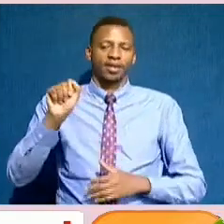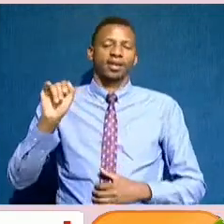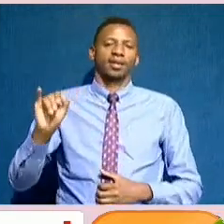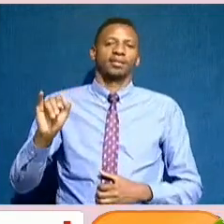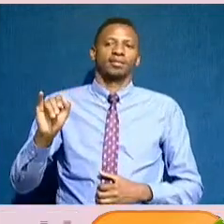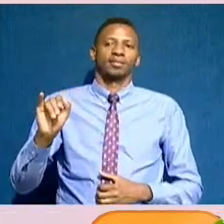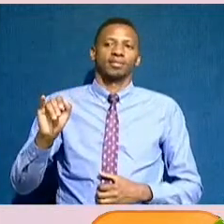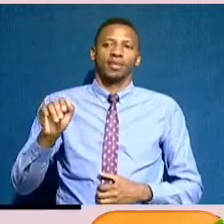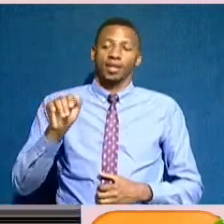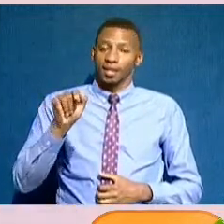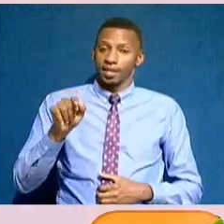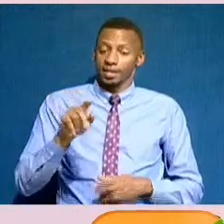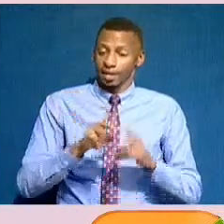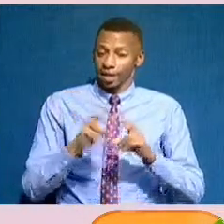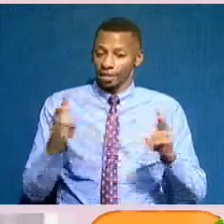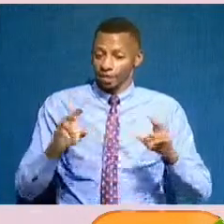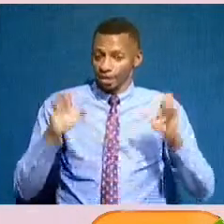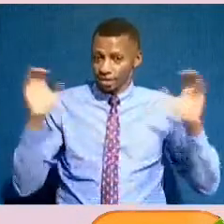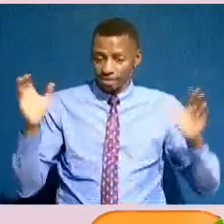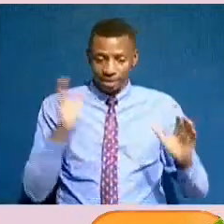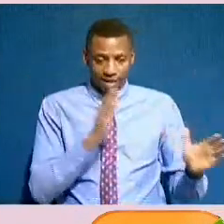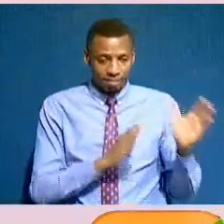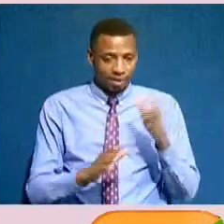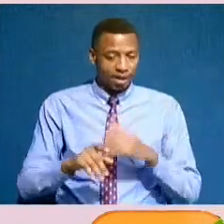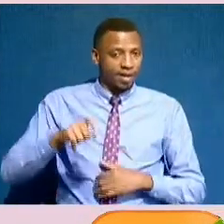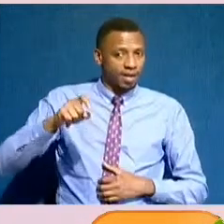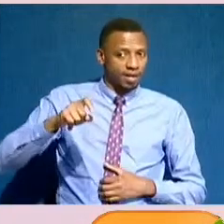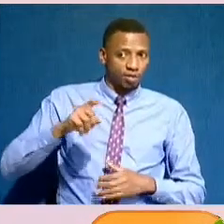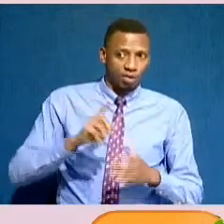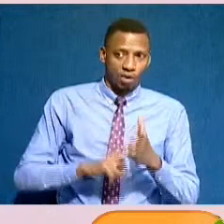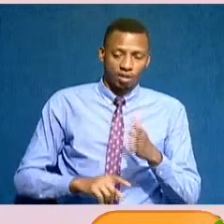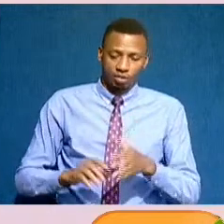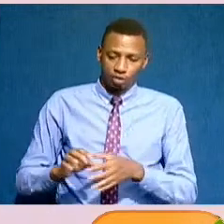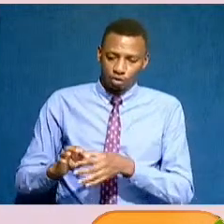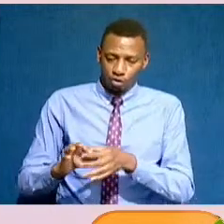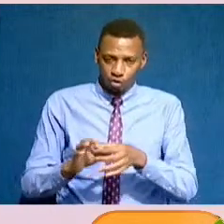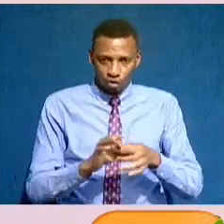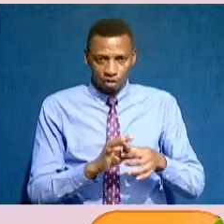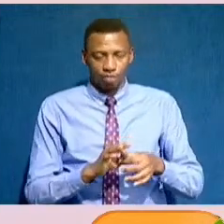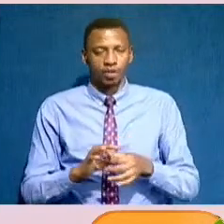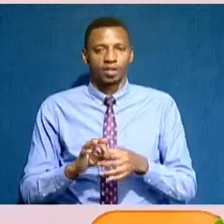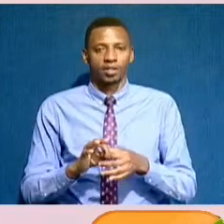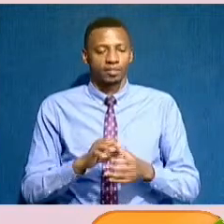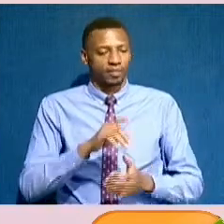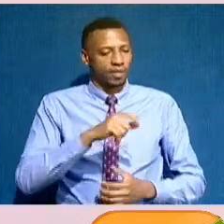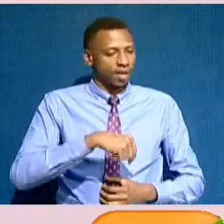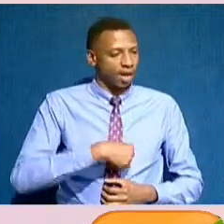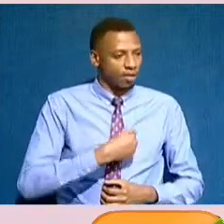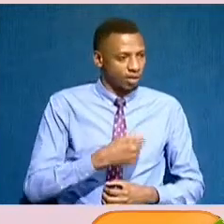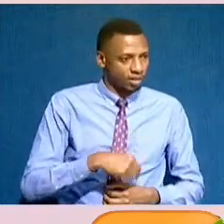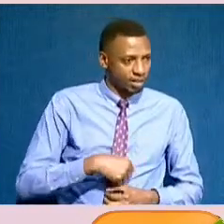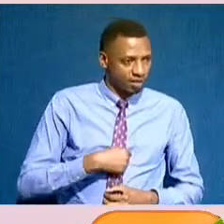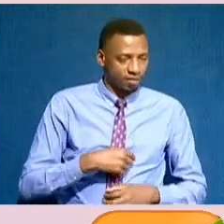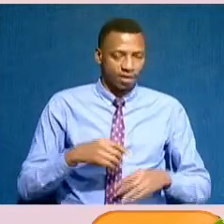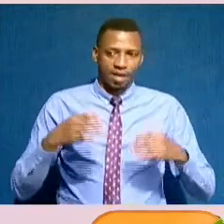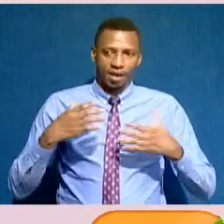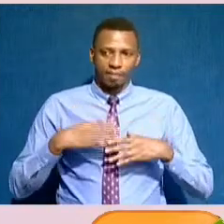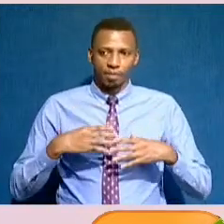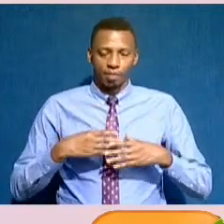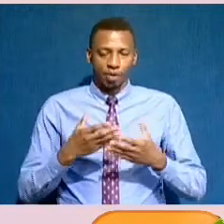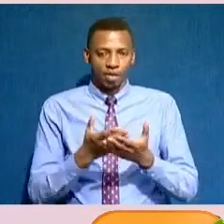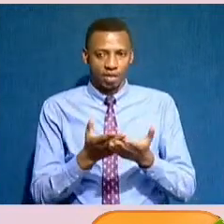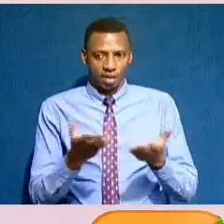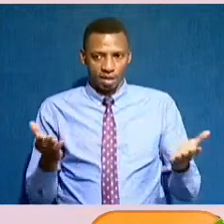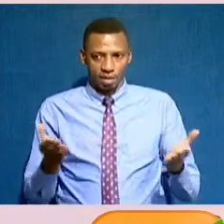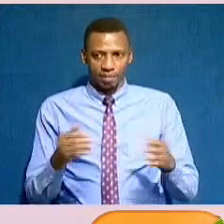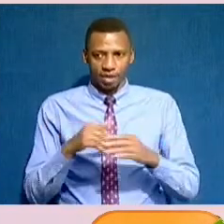very ambitious plan, and it will require that we not just collaborate between ourselves, the people in this room, or the